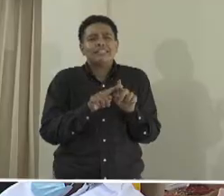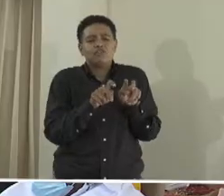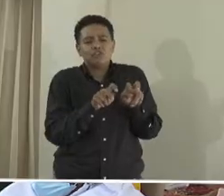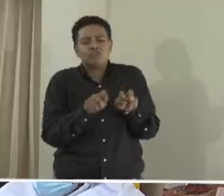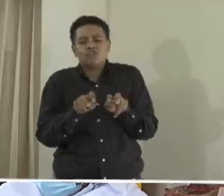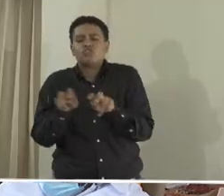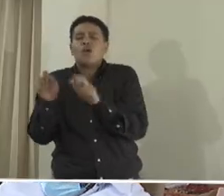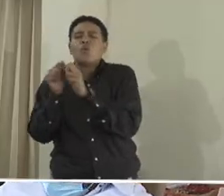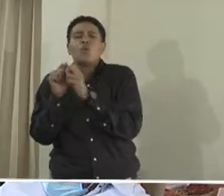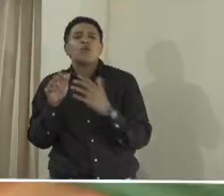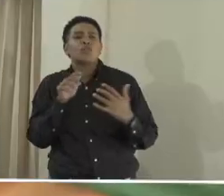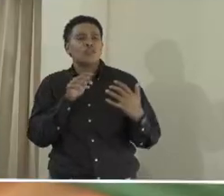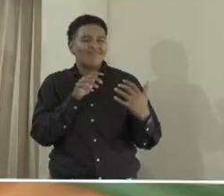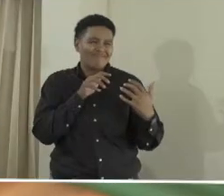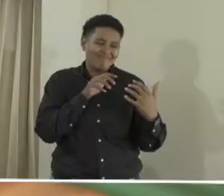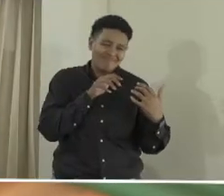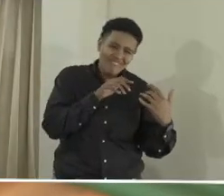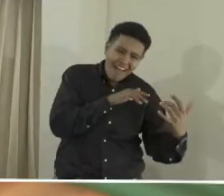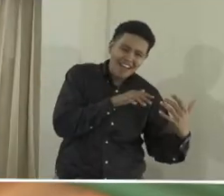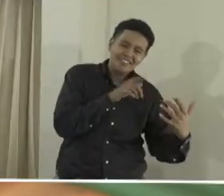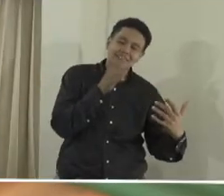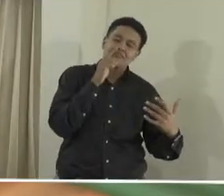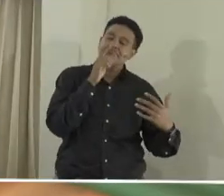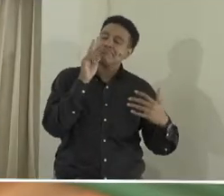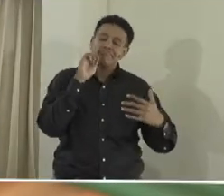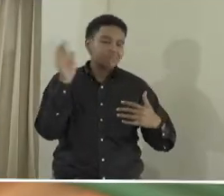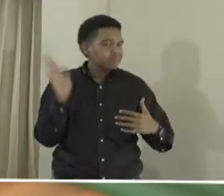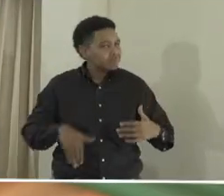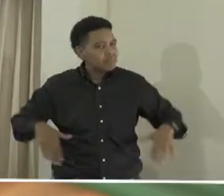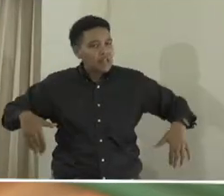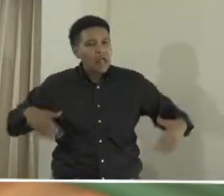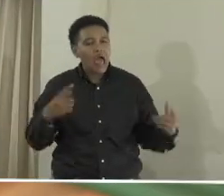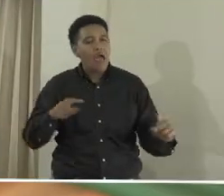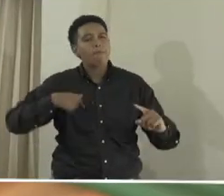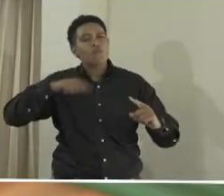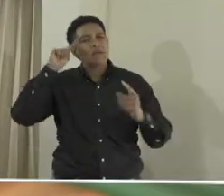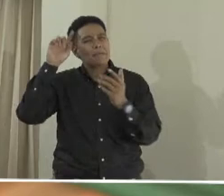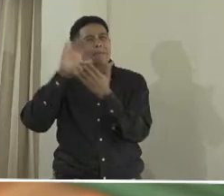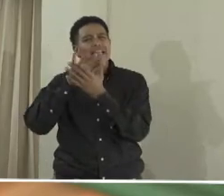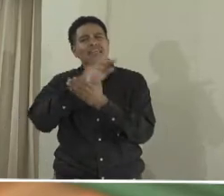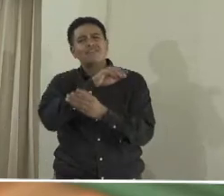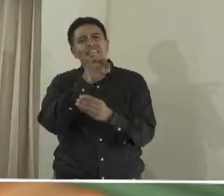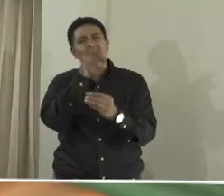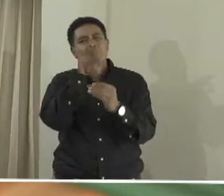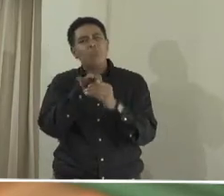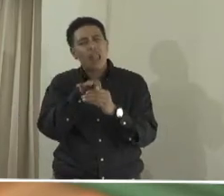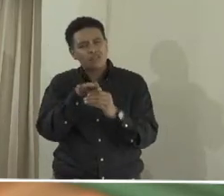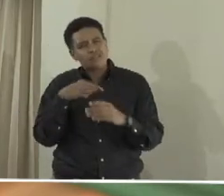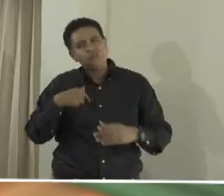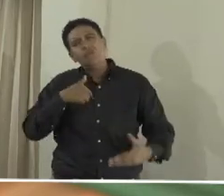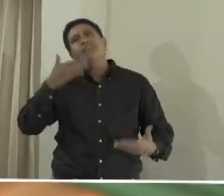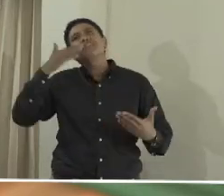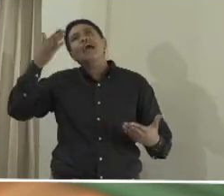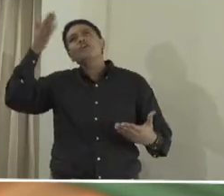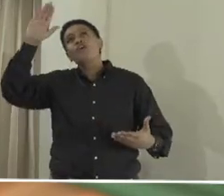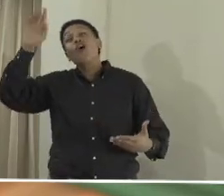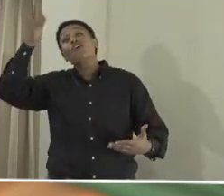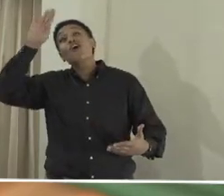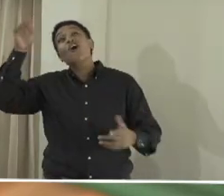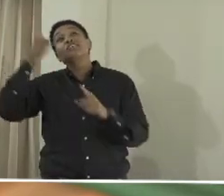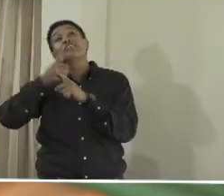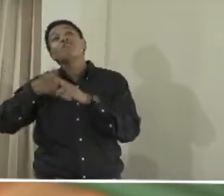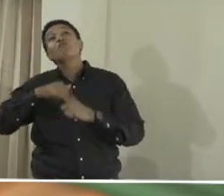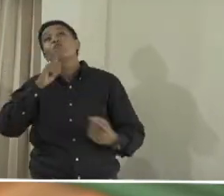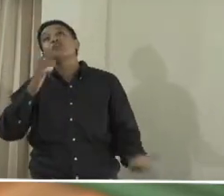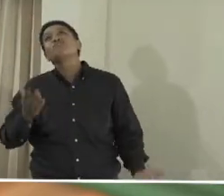without violence. Thank you, God. Lord, we have believed in the ballot. We thank you, God. Mighty God, we